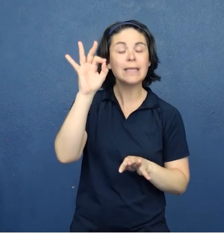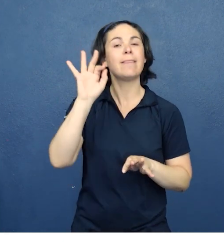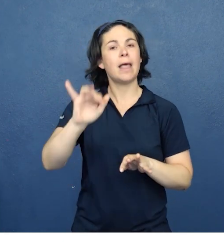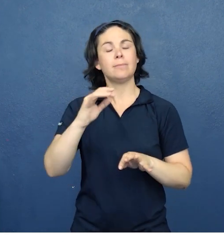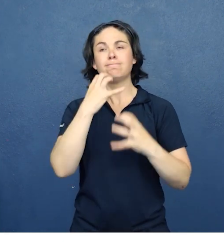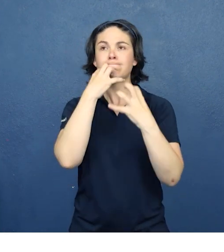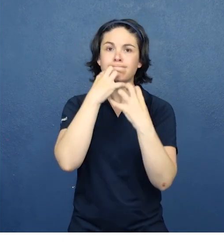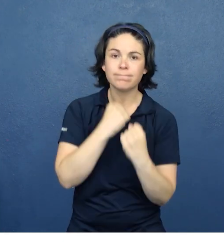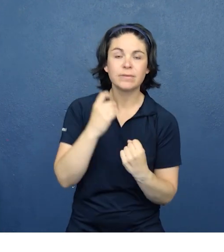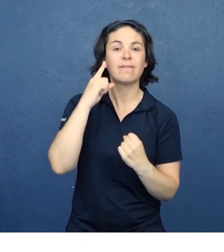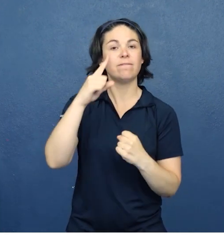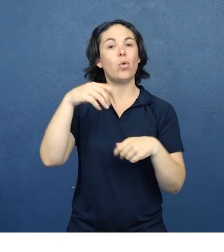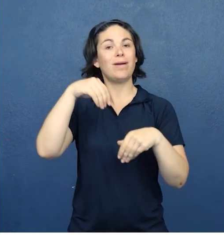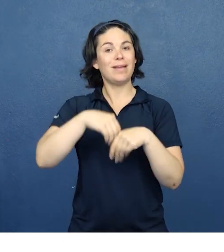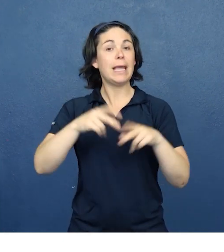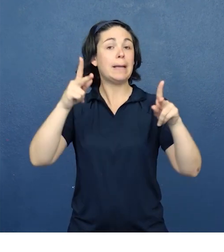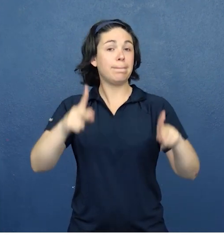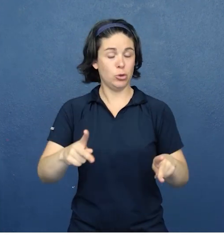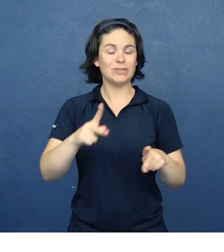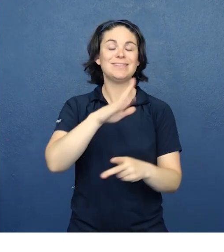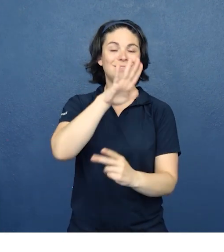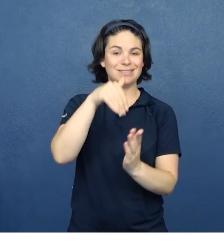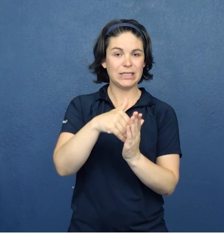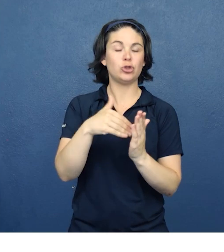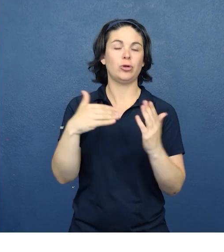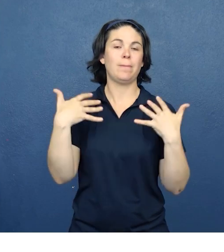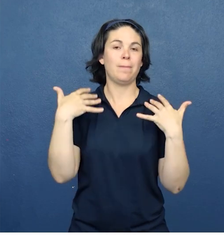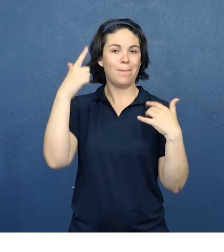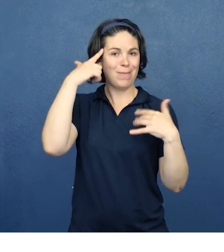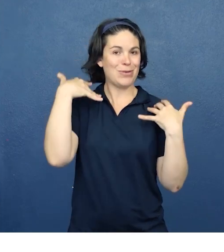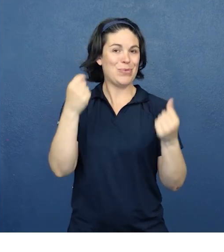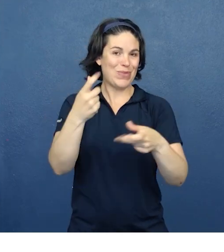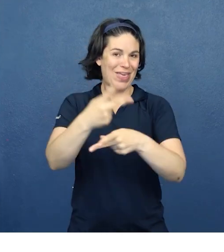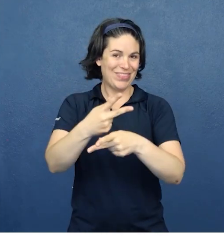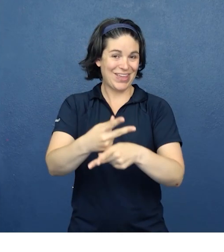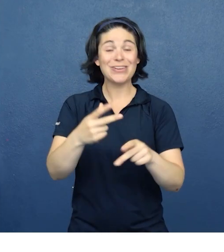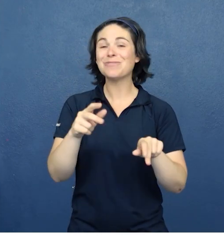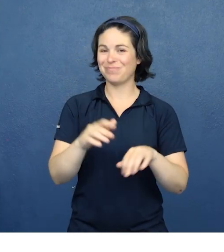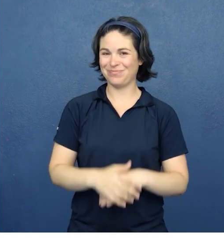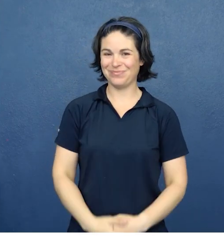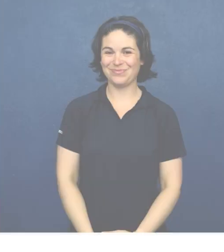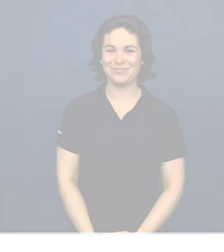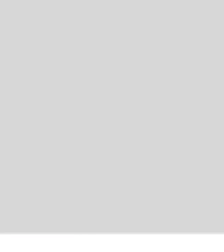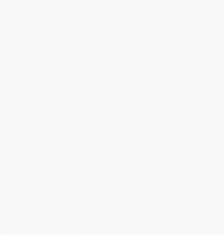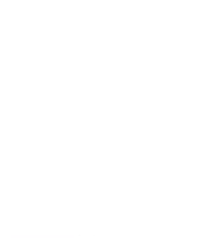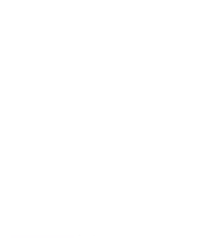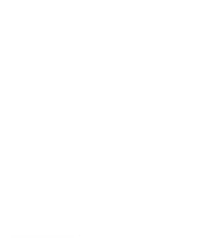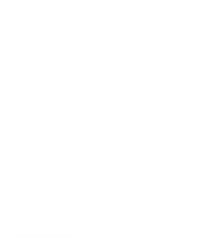significance in person-centered mental health care. Stay tuned.